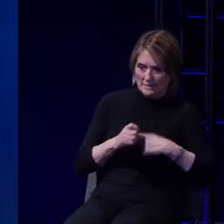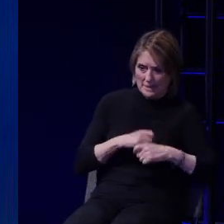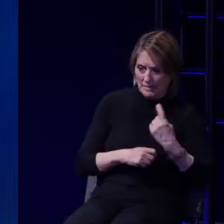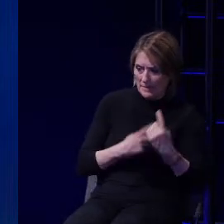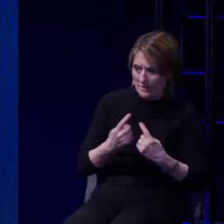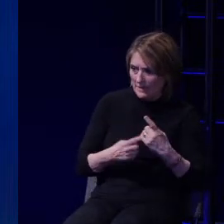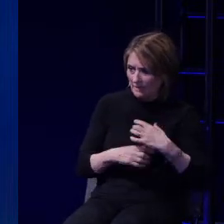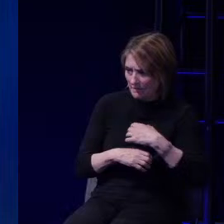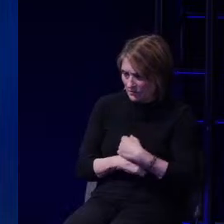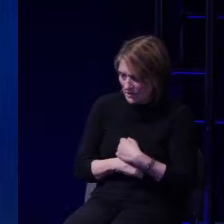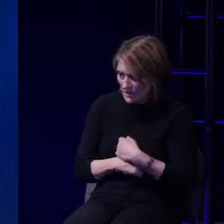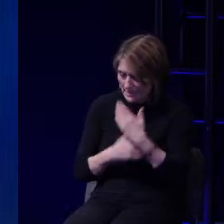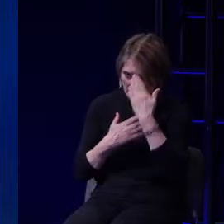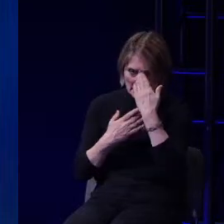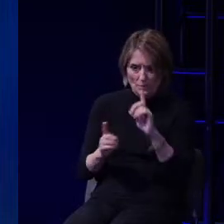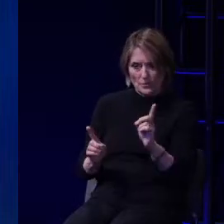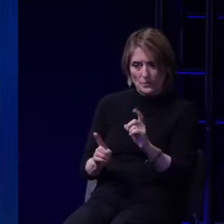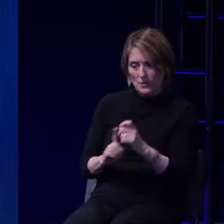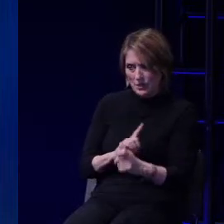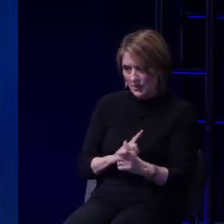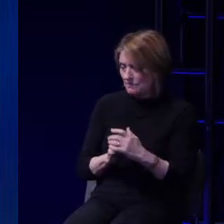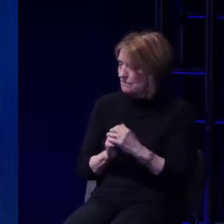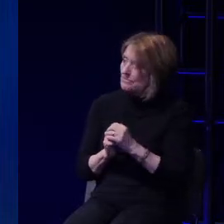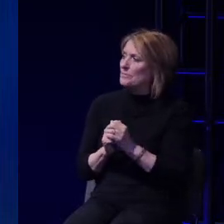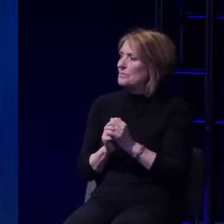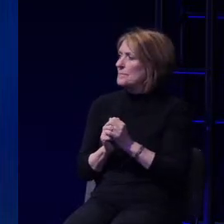because they didn't know what to do. But,